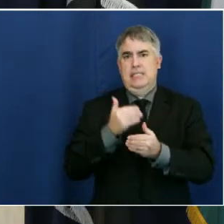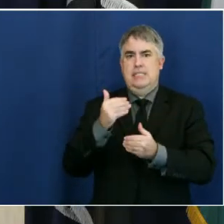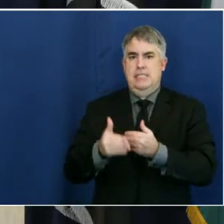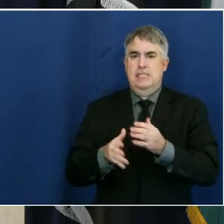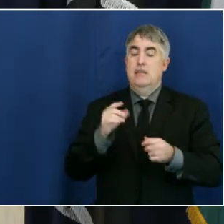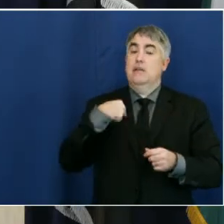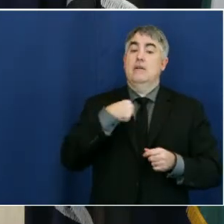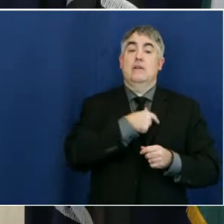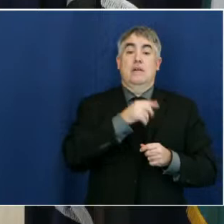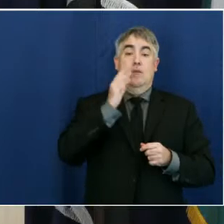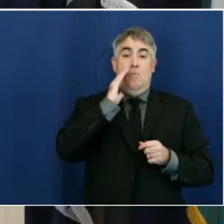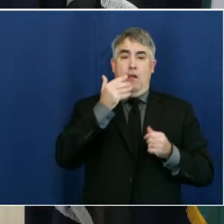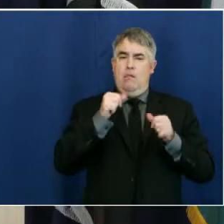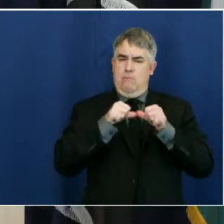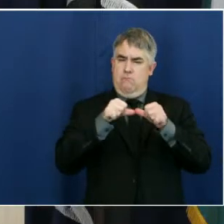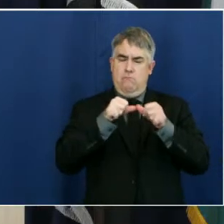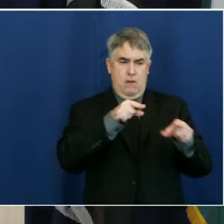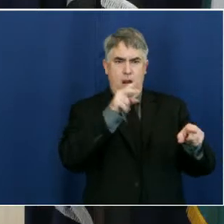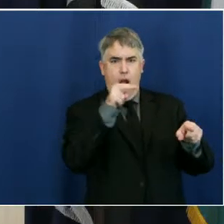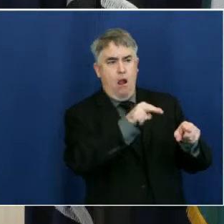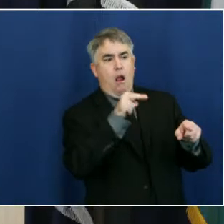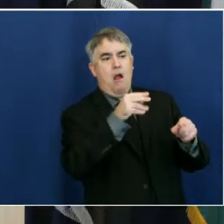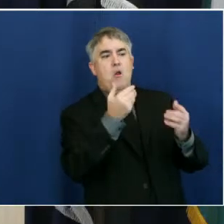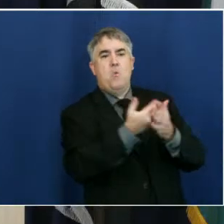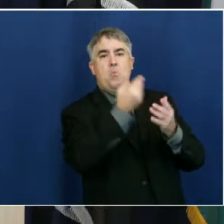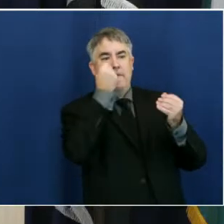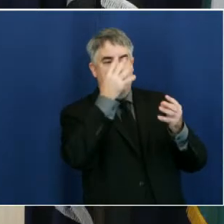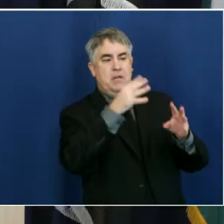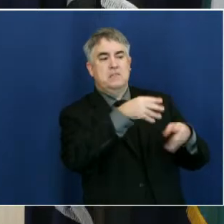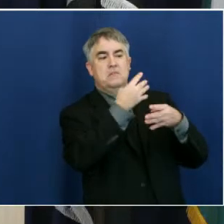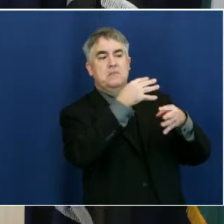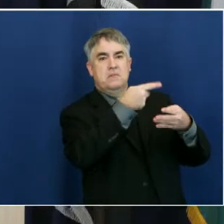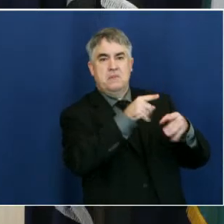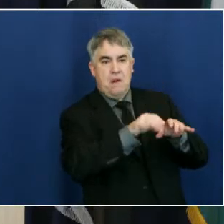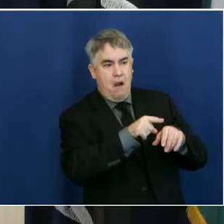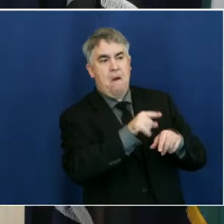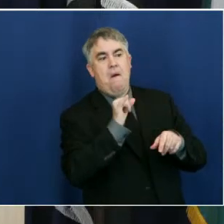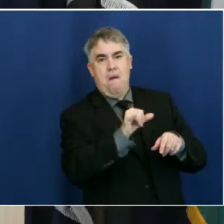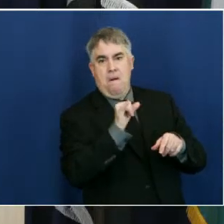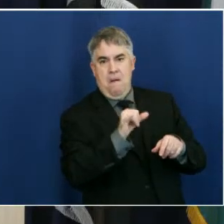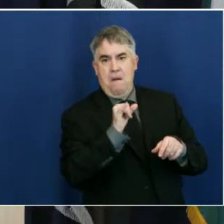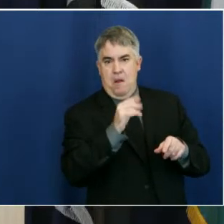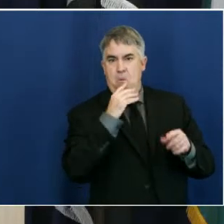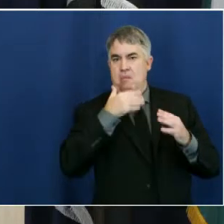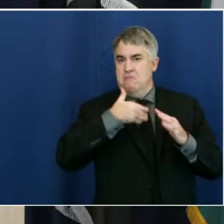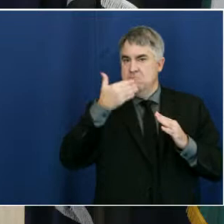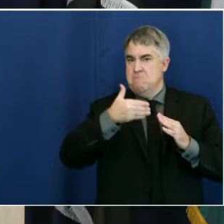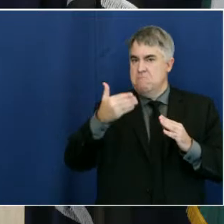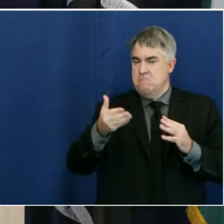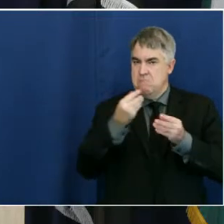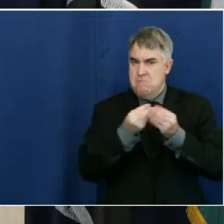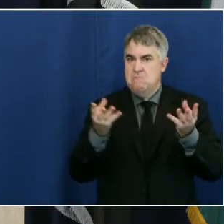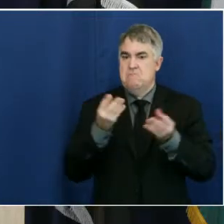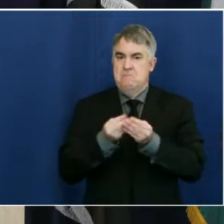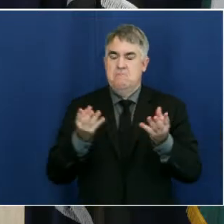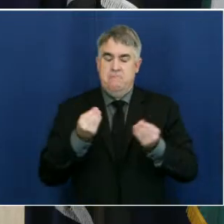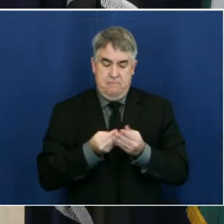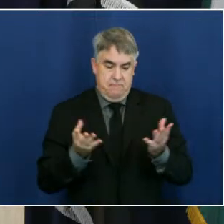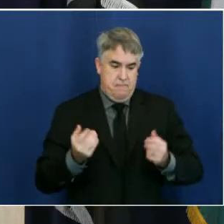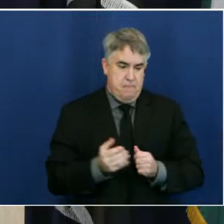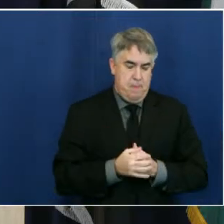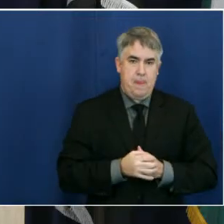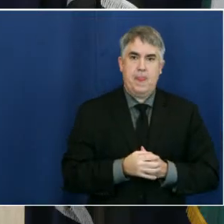be shared in real time and be updated in real time throughout the duration of what we face. So